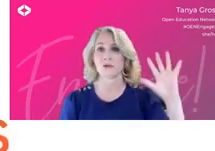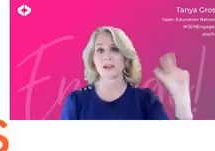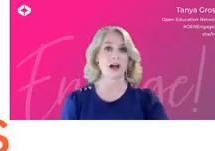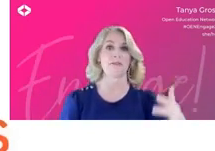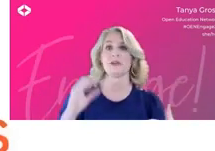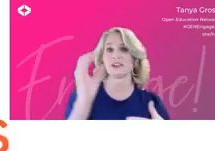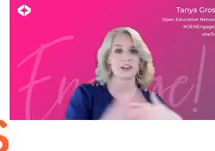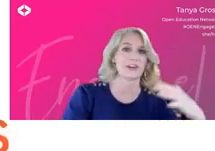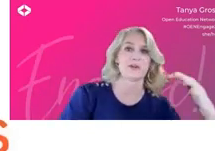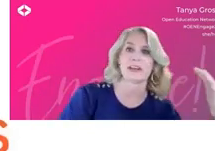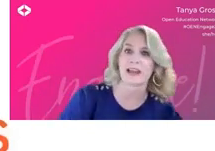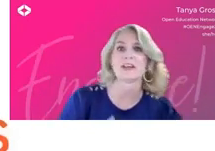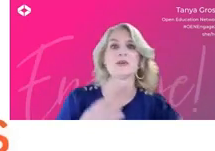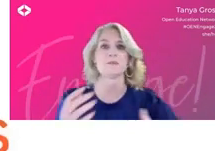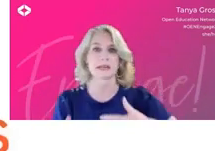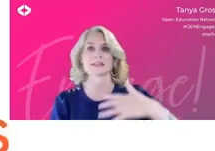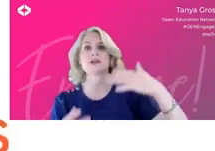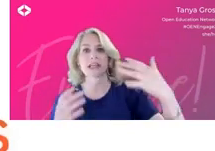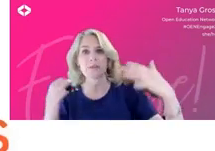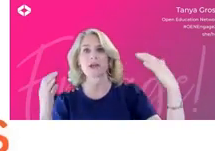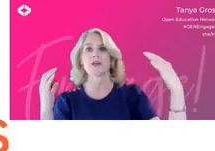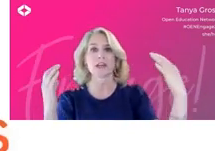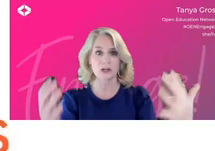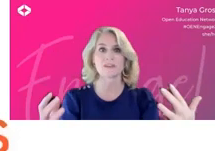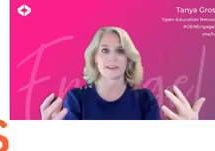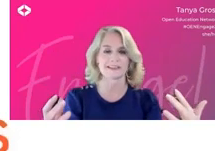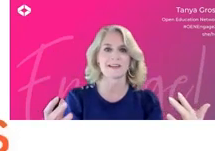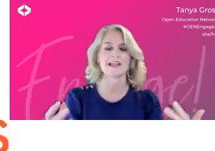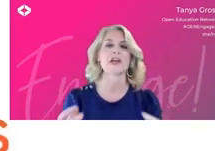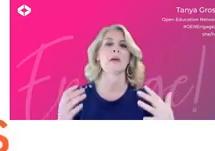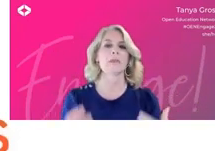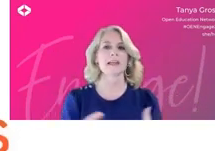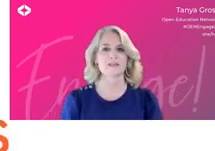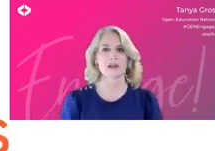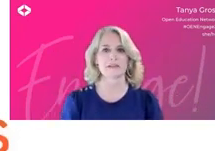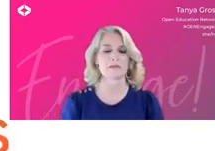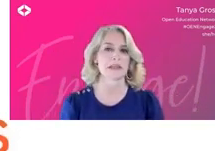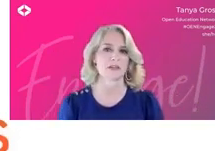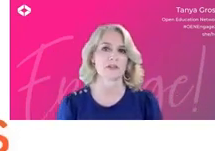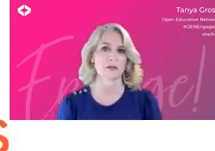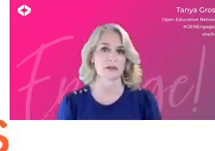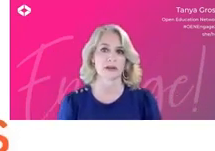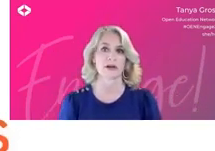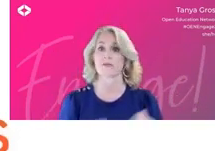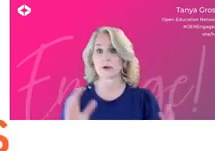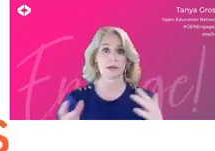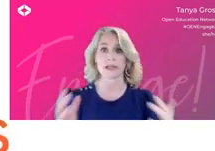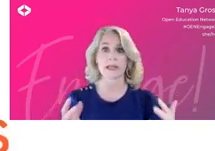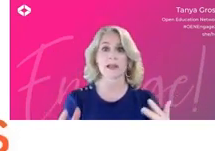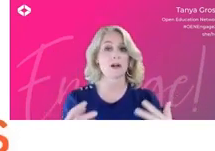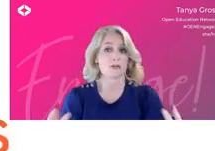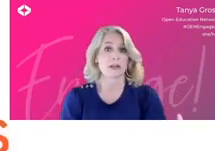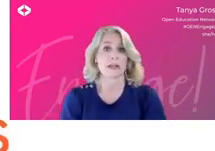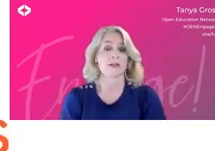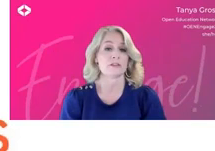things with, you can copy, you can share it, you can edit, you can mix, you can keep it, you can use it. might address some of the issues earlier: